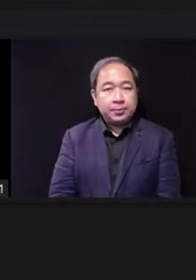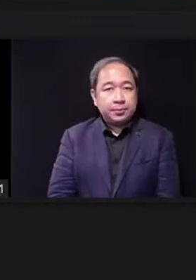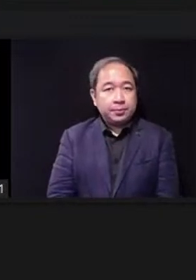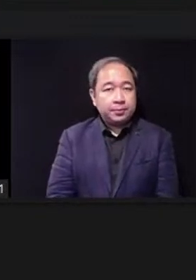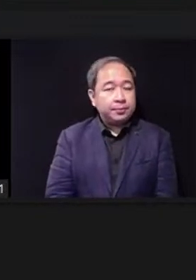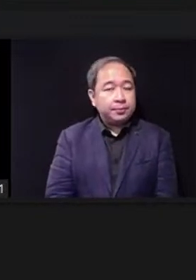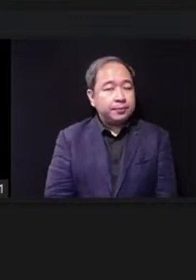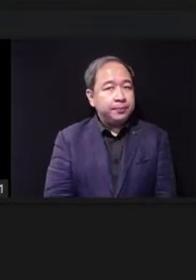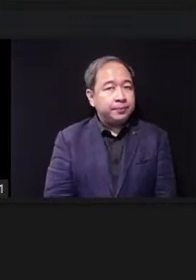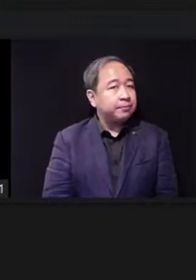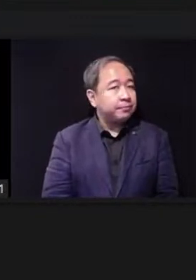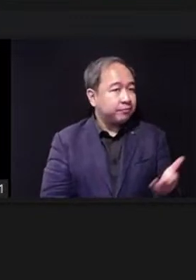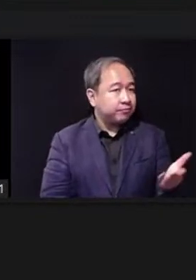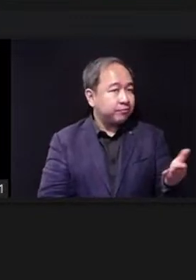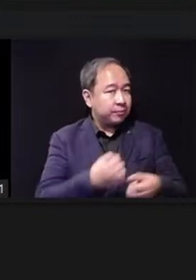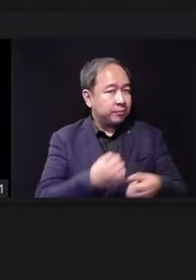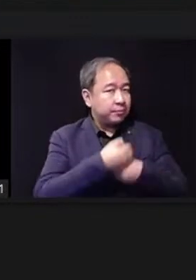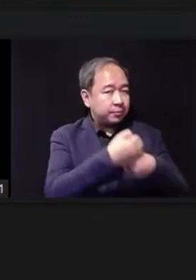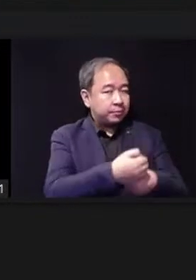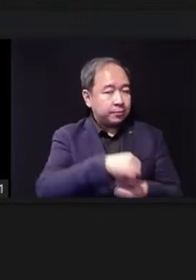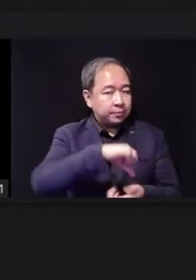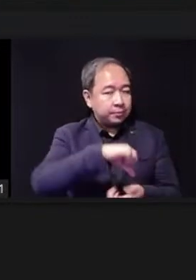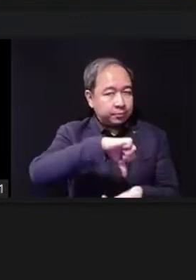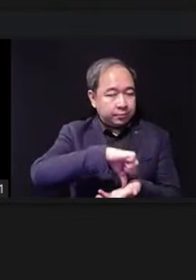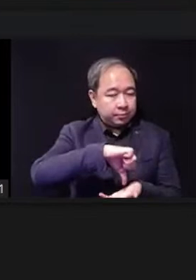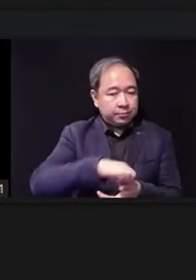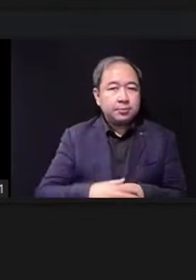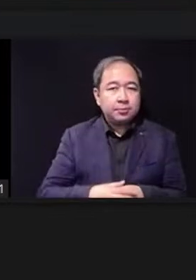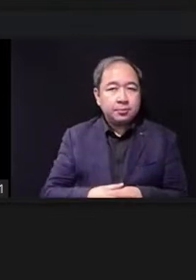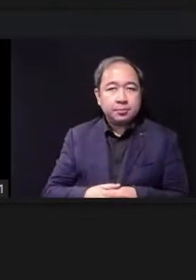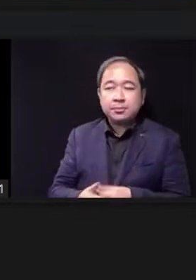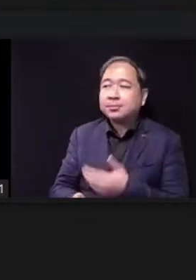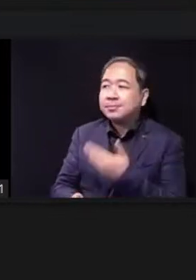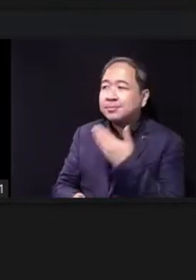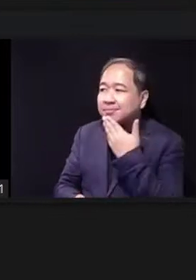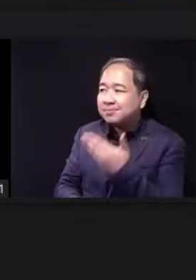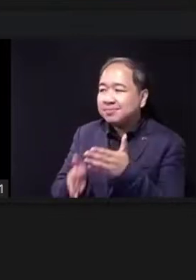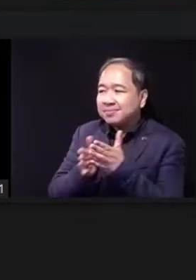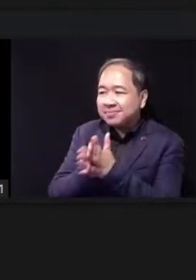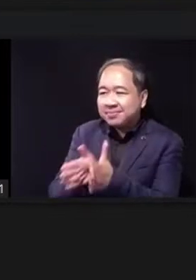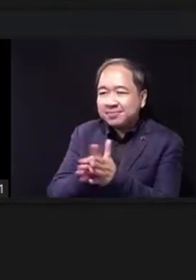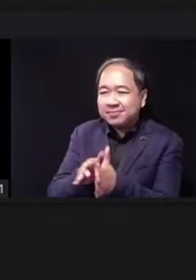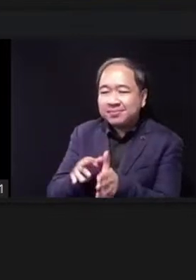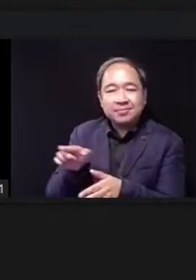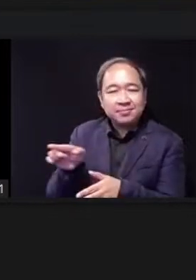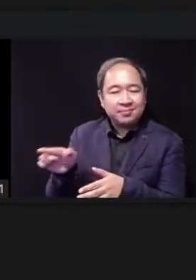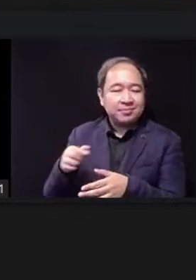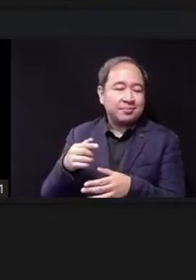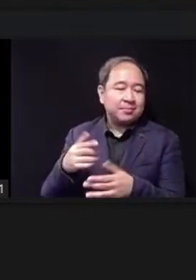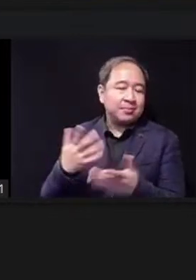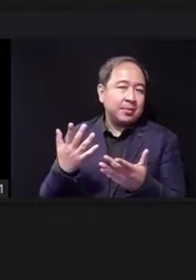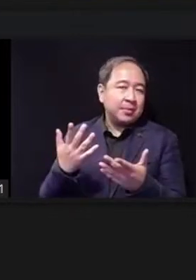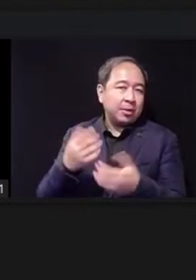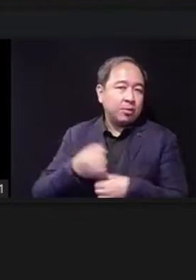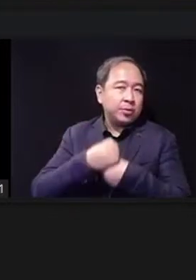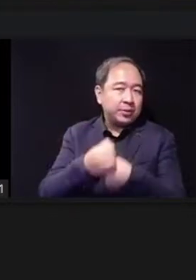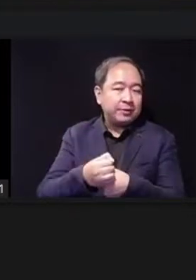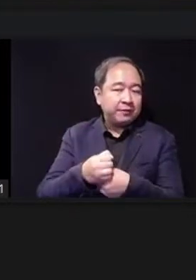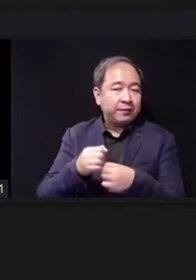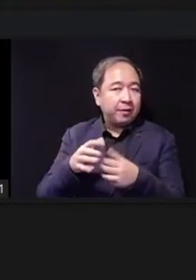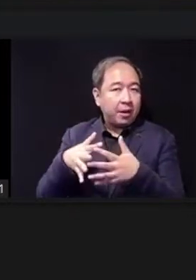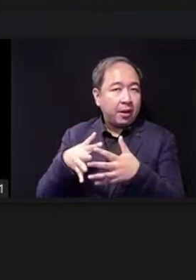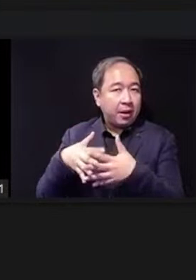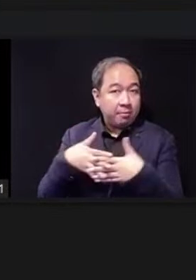Distinguished delegate from Iran? Thank you so much for the explanation provided by my colleague from the United